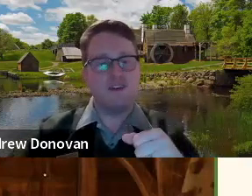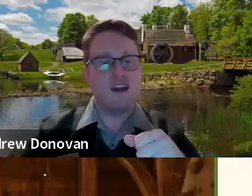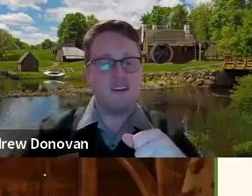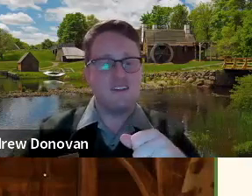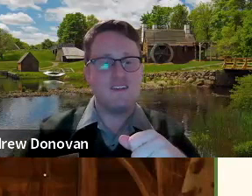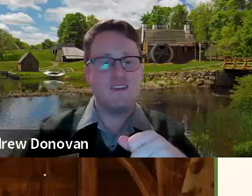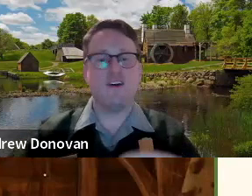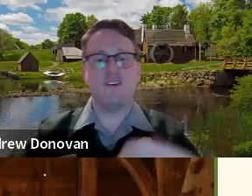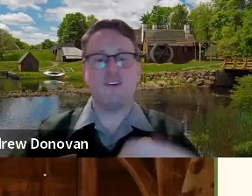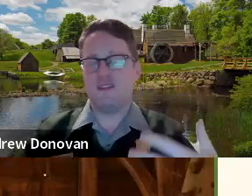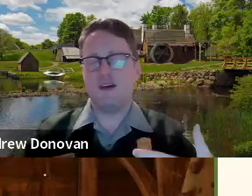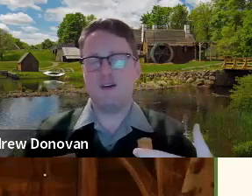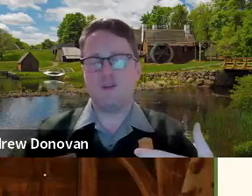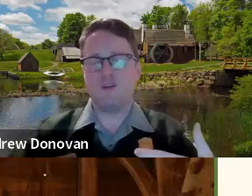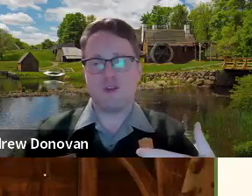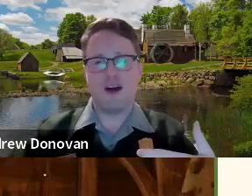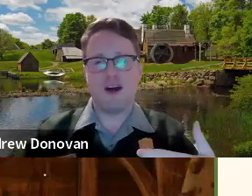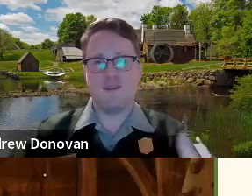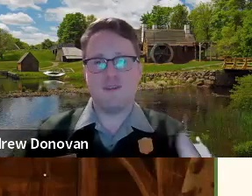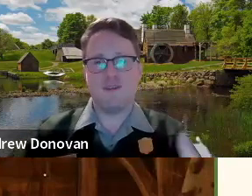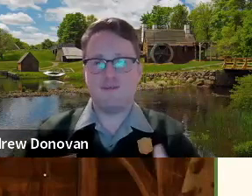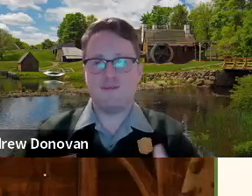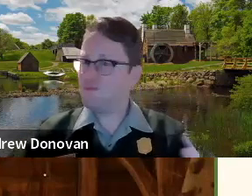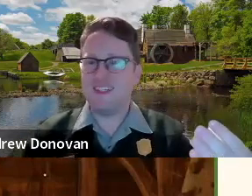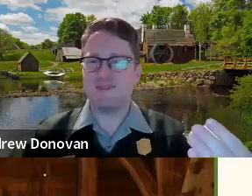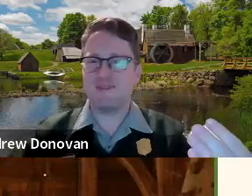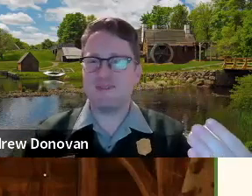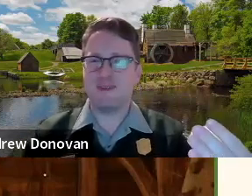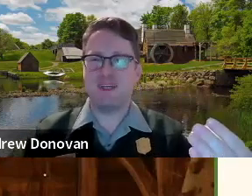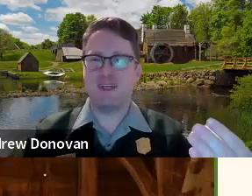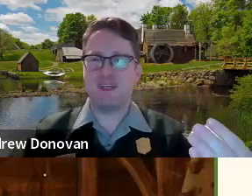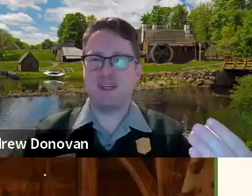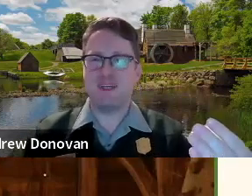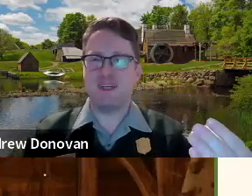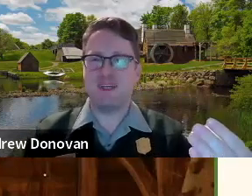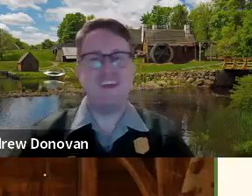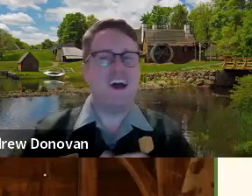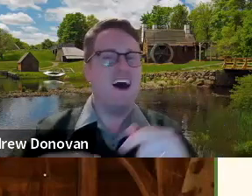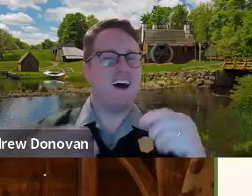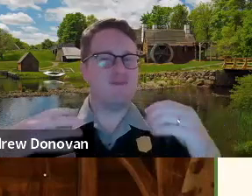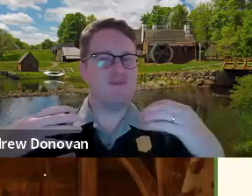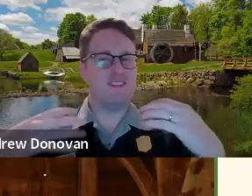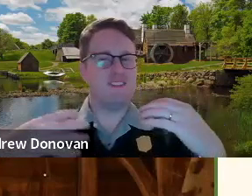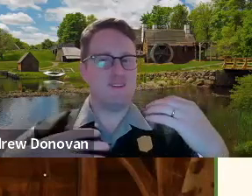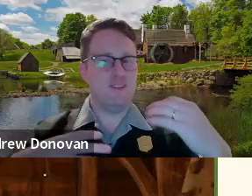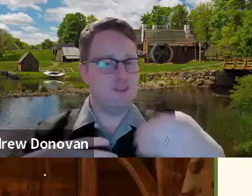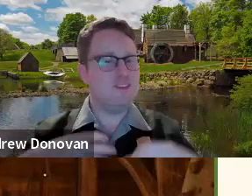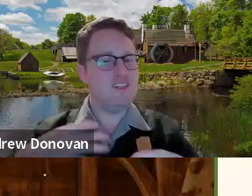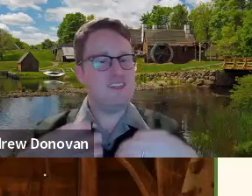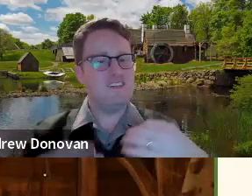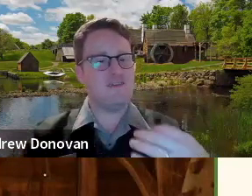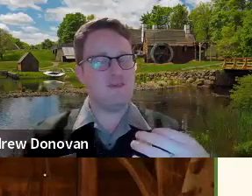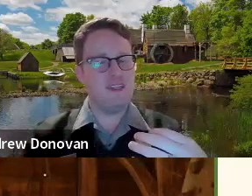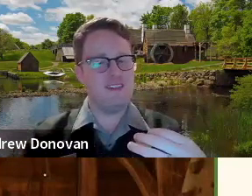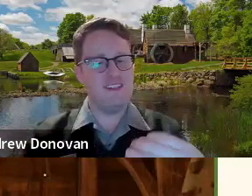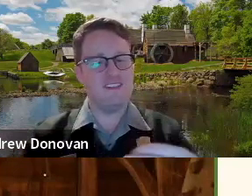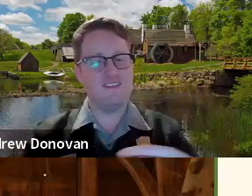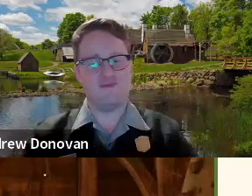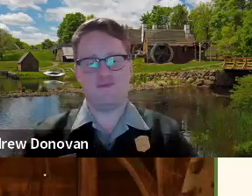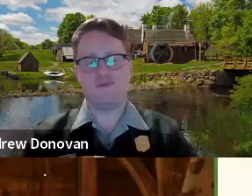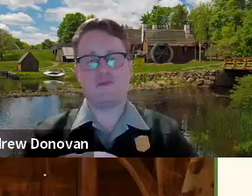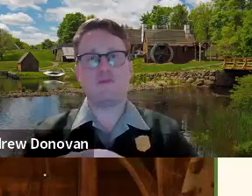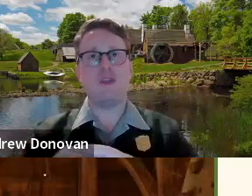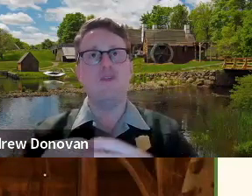skinny bars of iron called nail rod. Pretty easy to guess what they're making with that. So using these